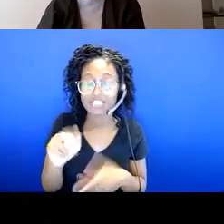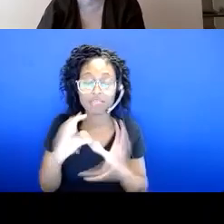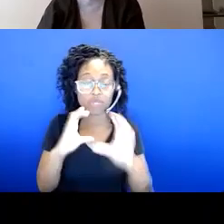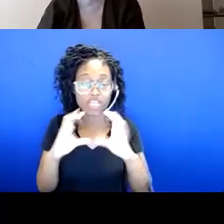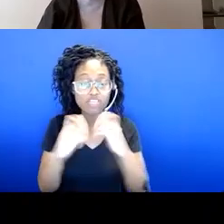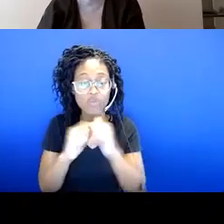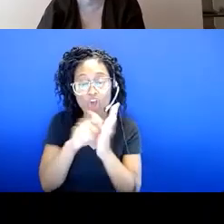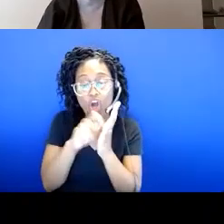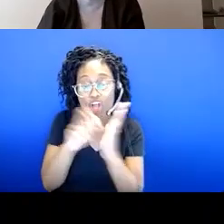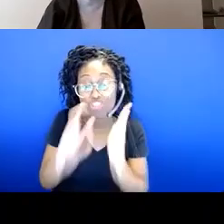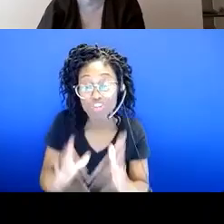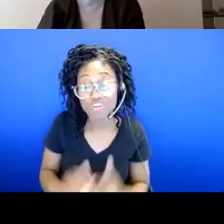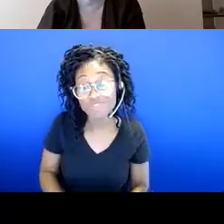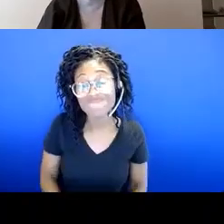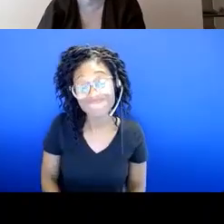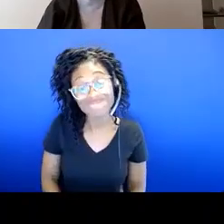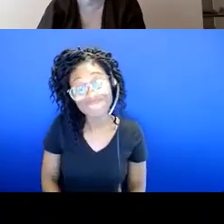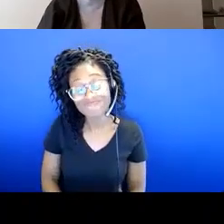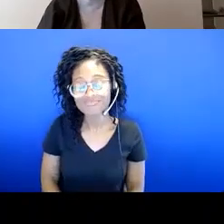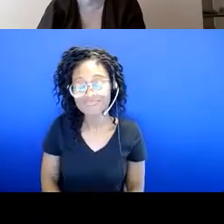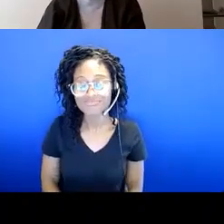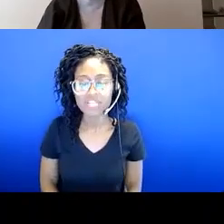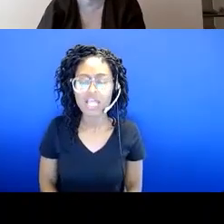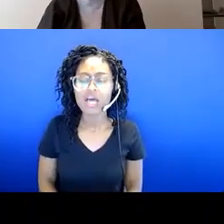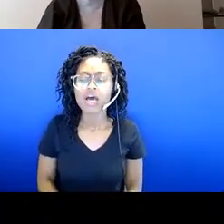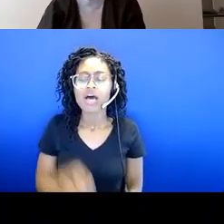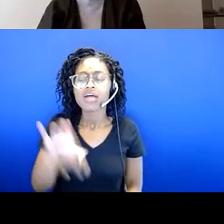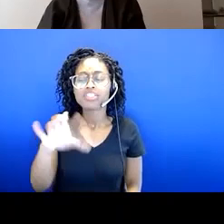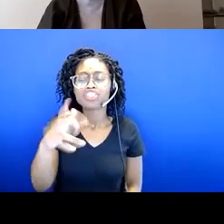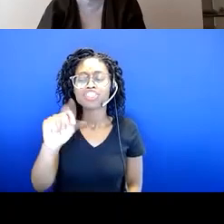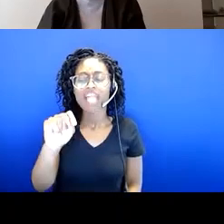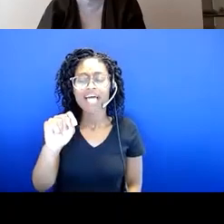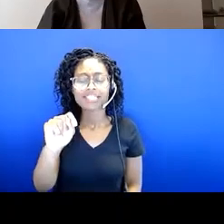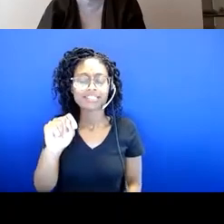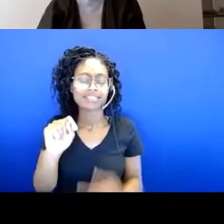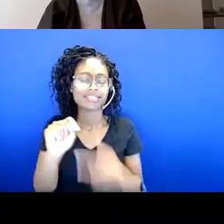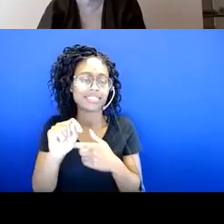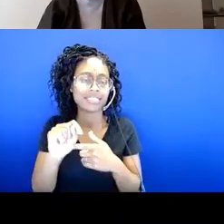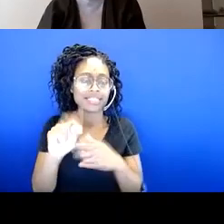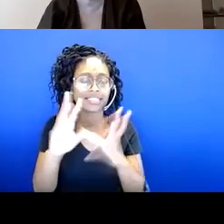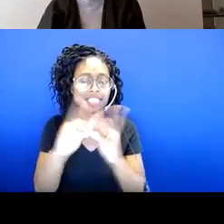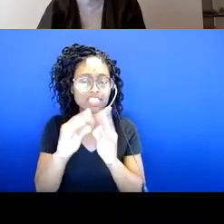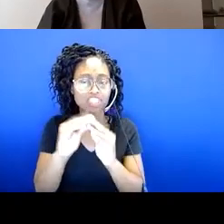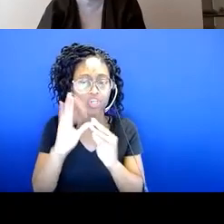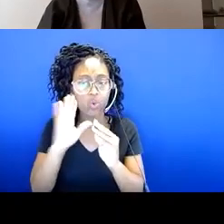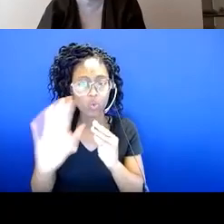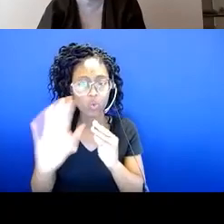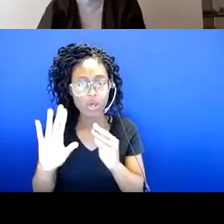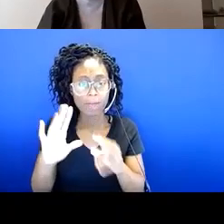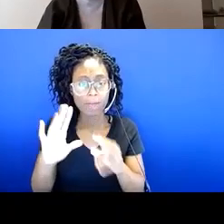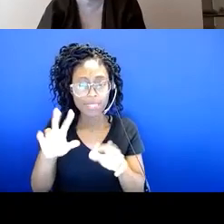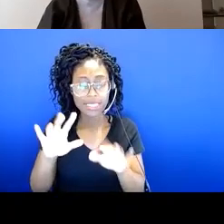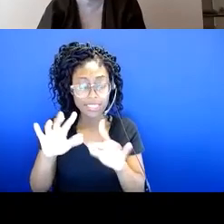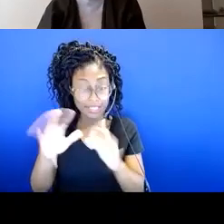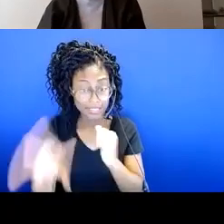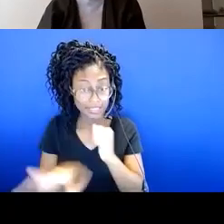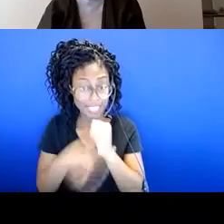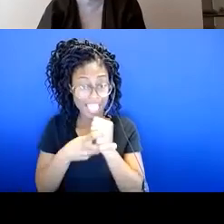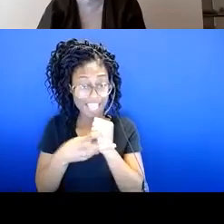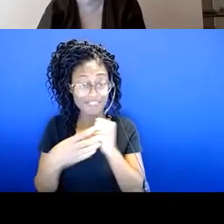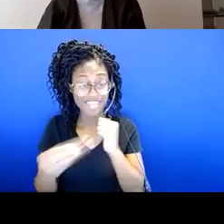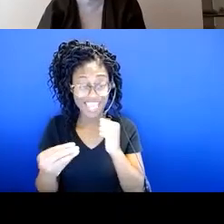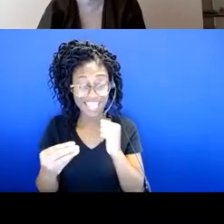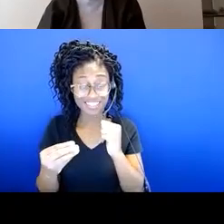Someone wanted to know whether the chat sessions would be captured and potentially archived with